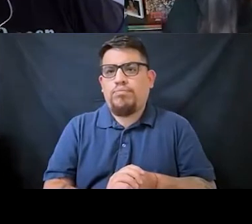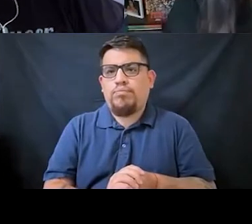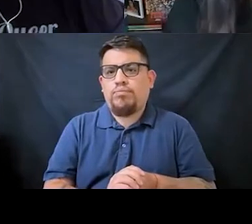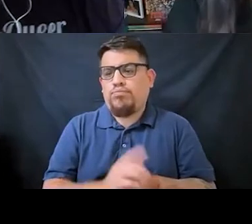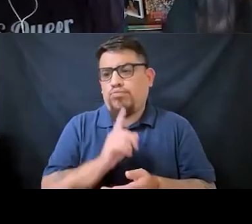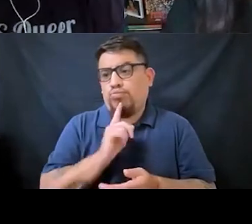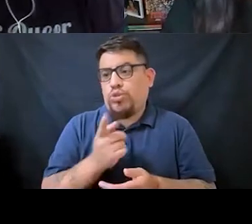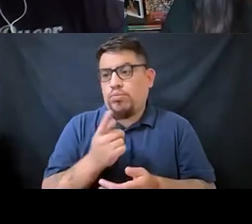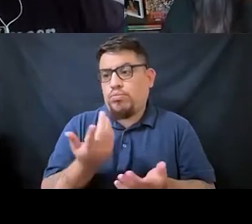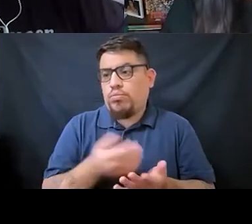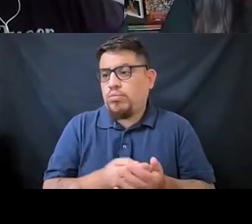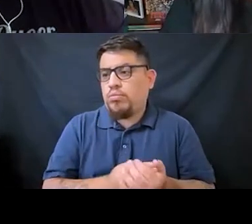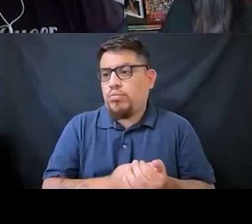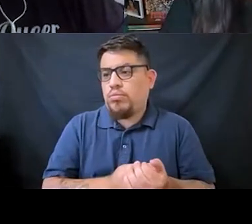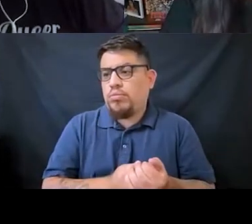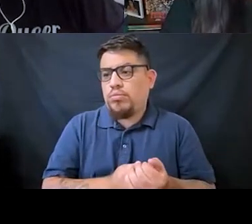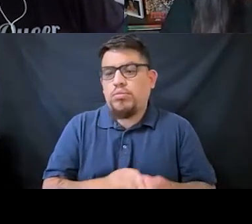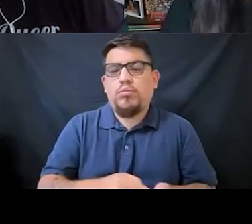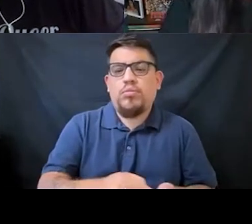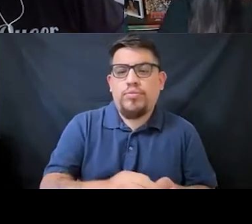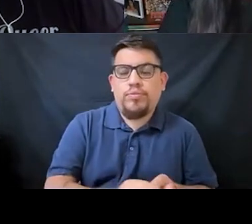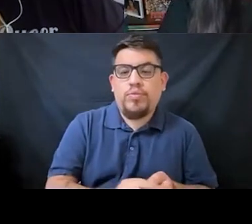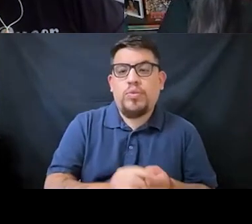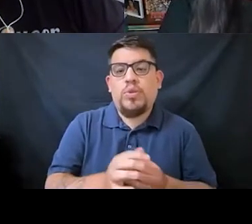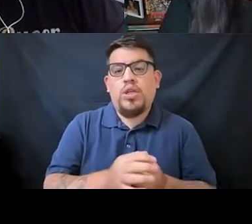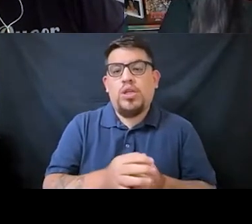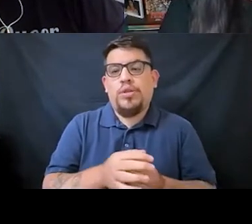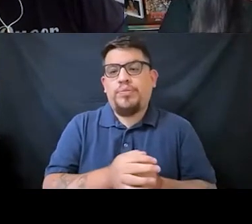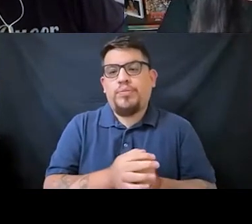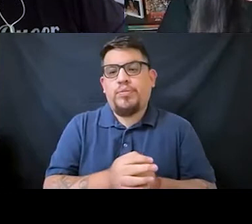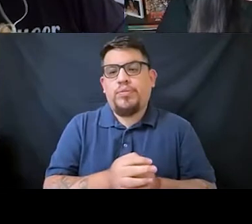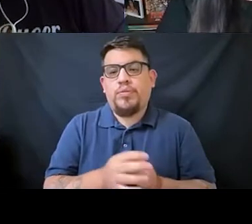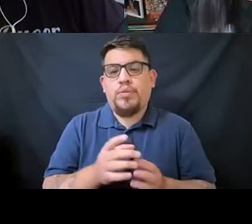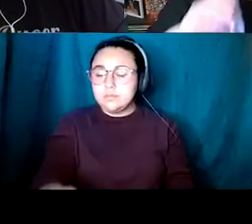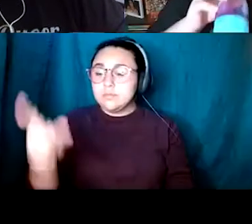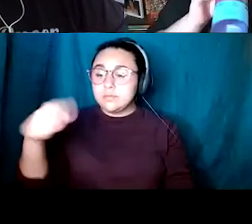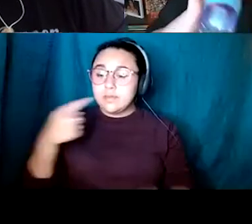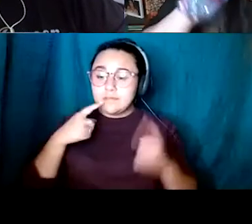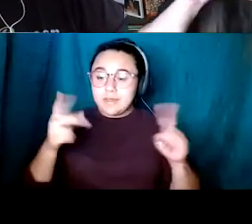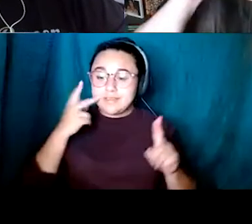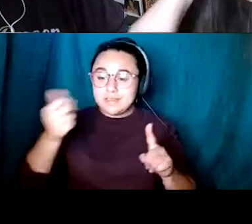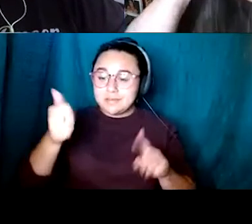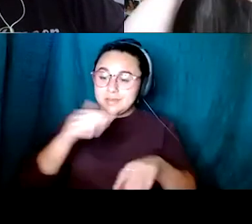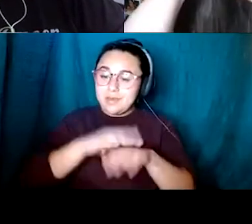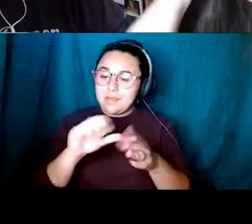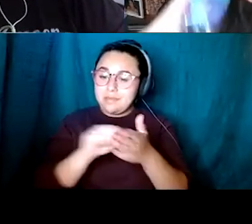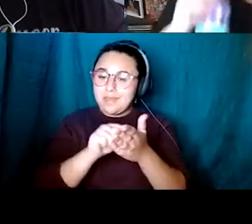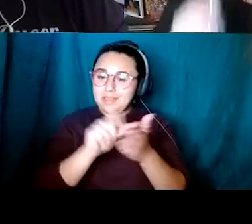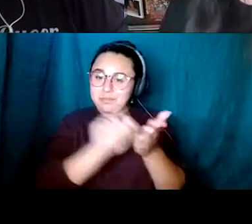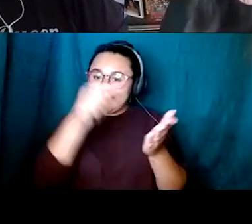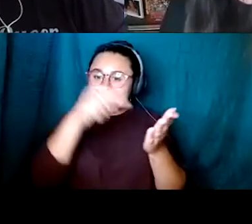I don't know why I suddenly can't speak, but anyways, you know, that they finally get to see themselves on the page, you know,